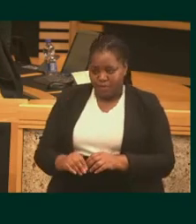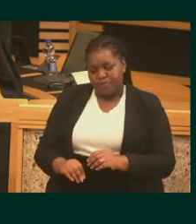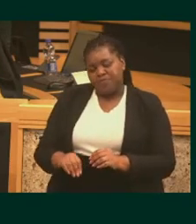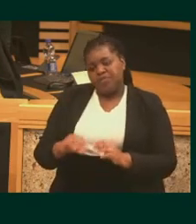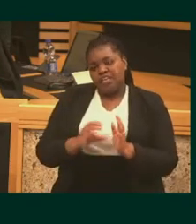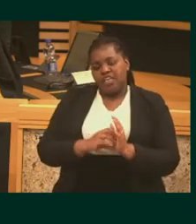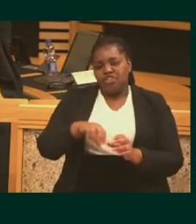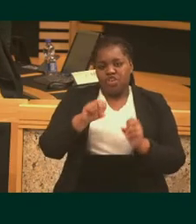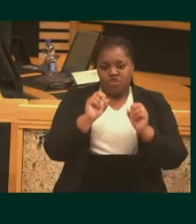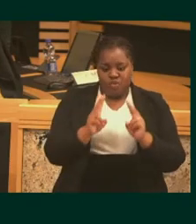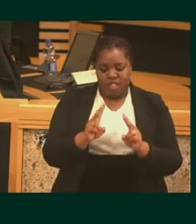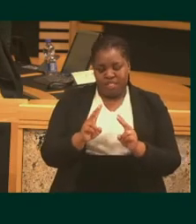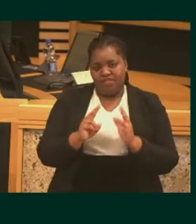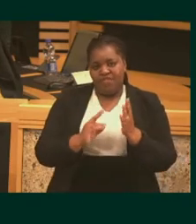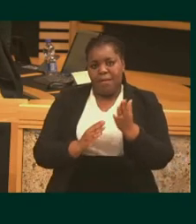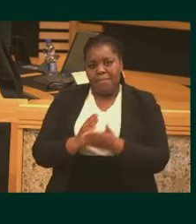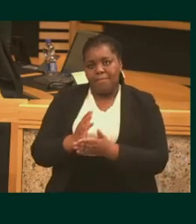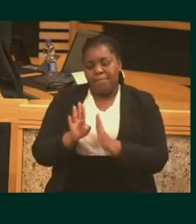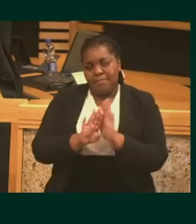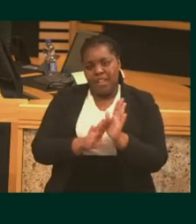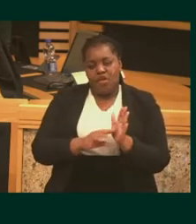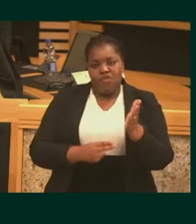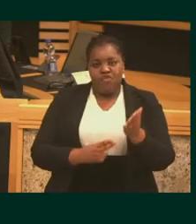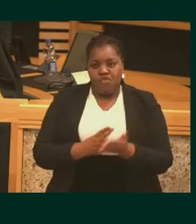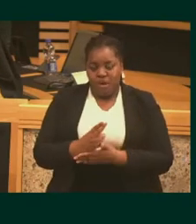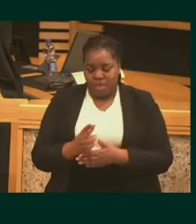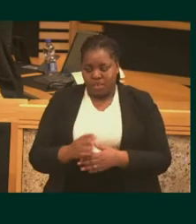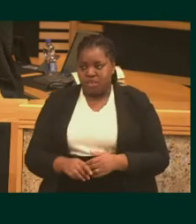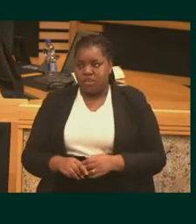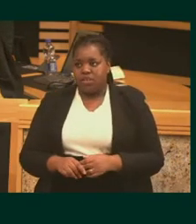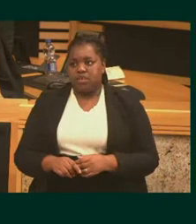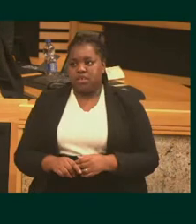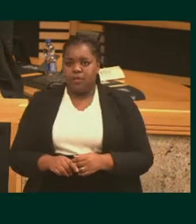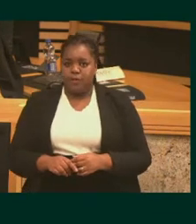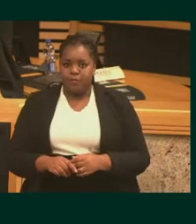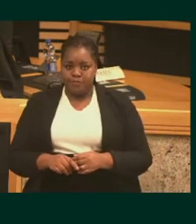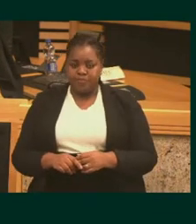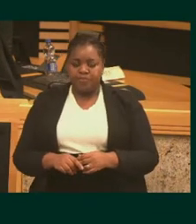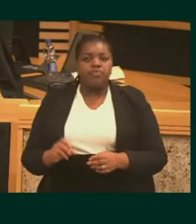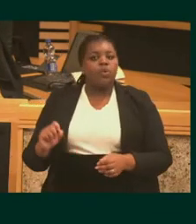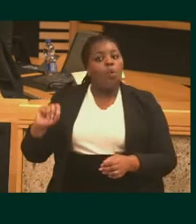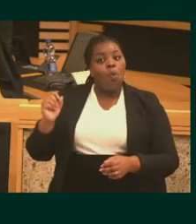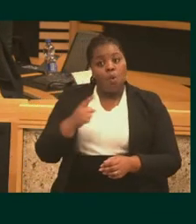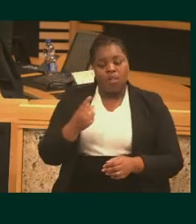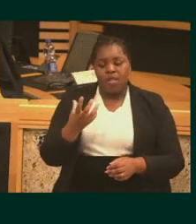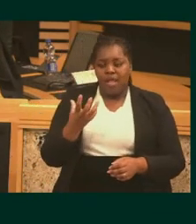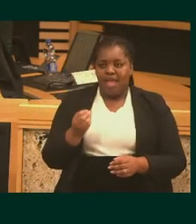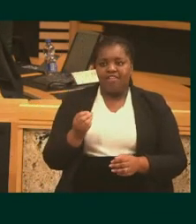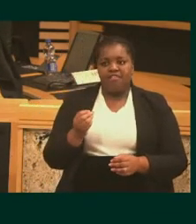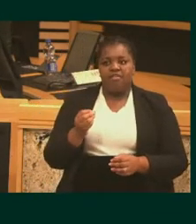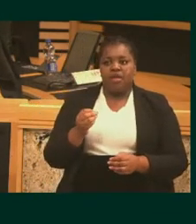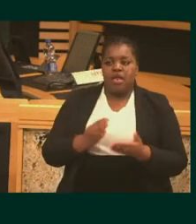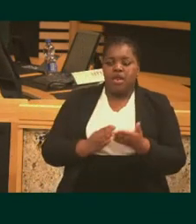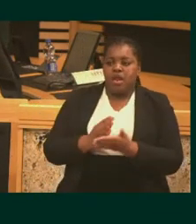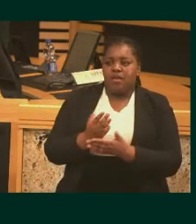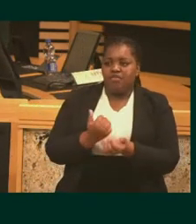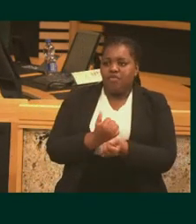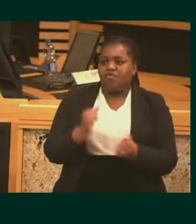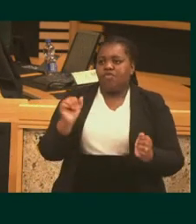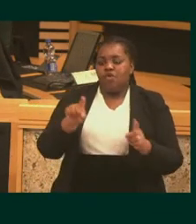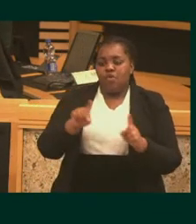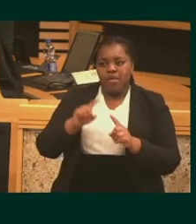12 in the Bill of Rights captures this right in the following terms everyone has the right to freedom and security of the